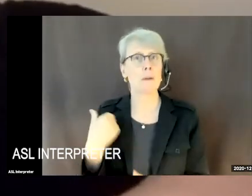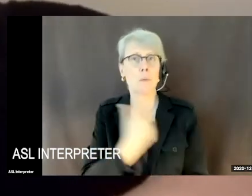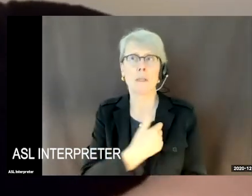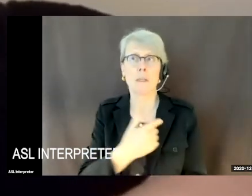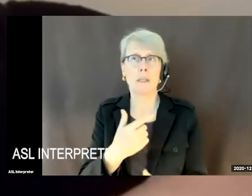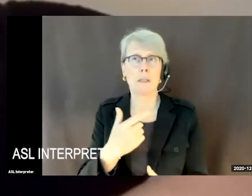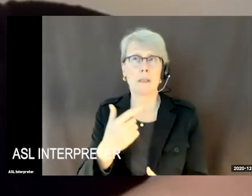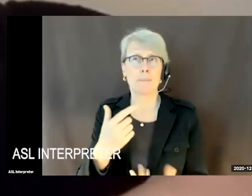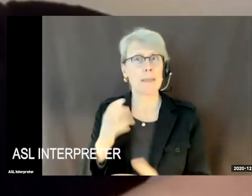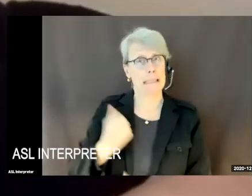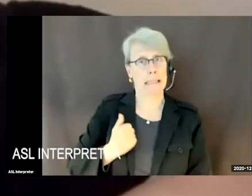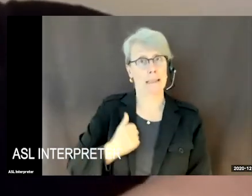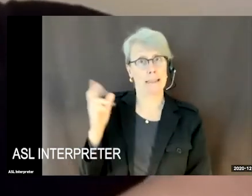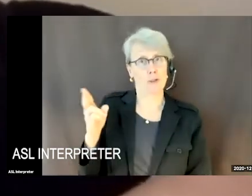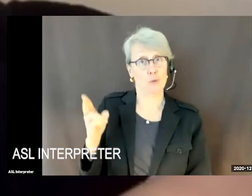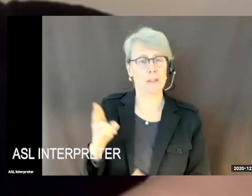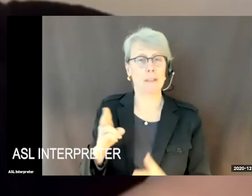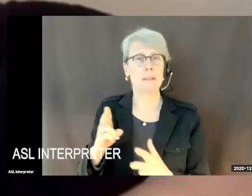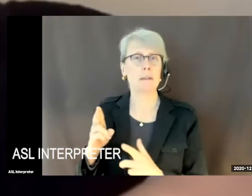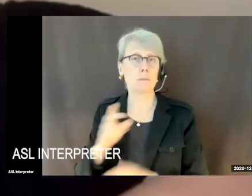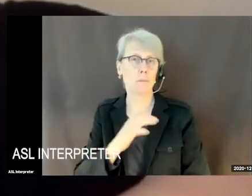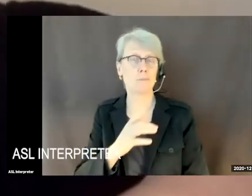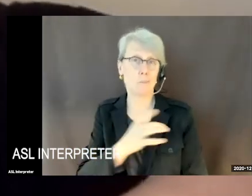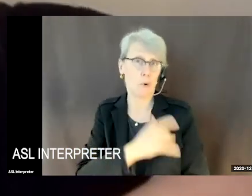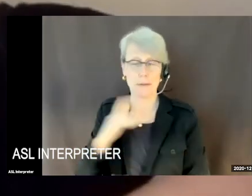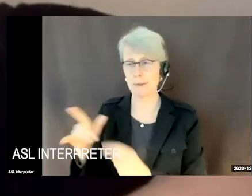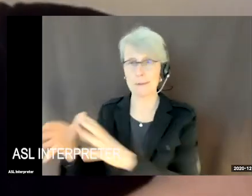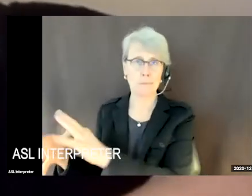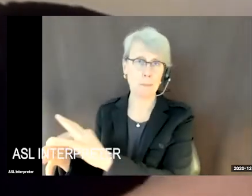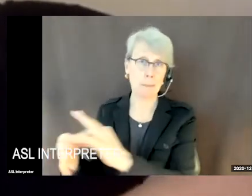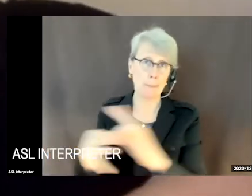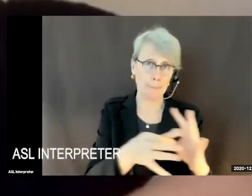a lot with